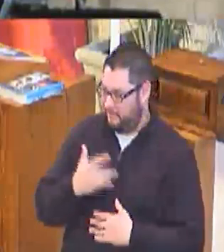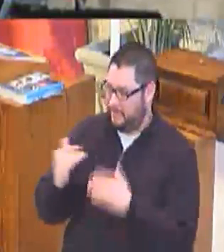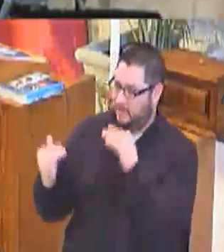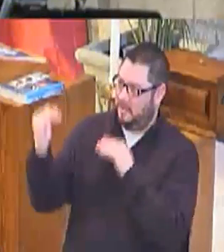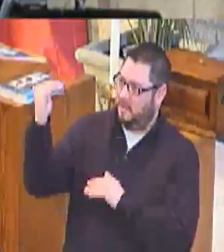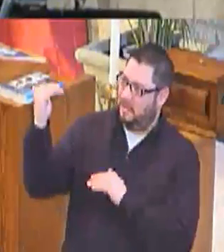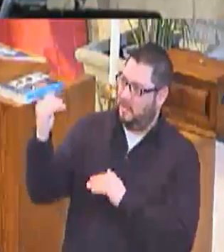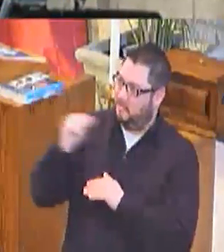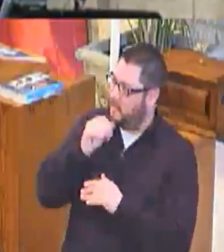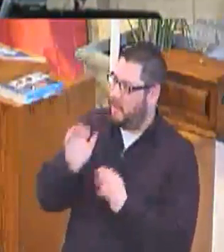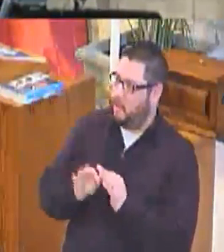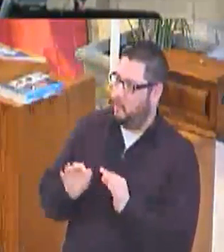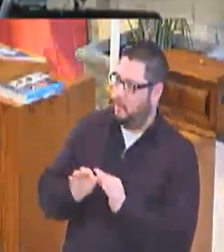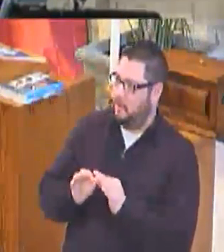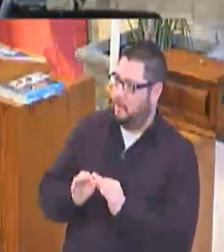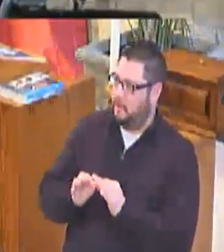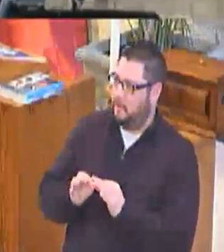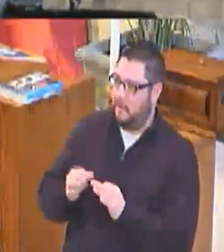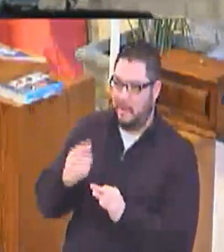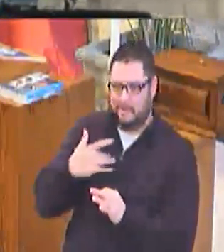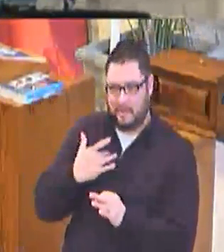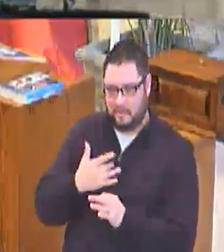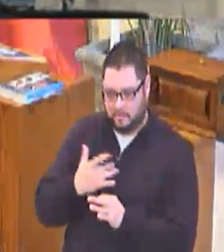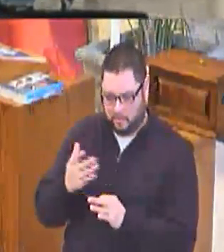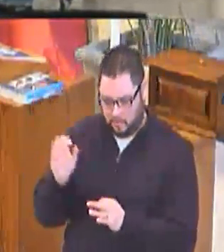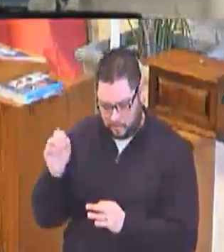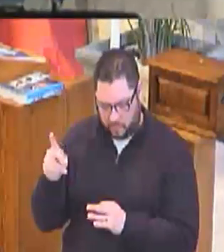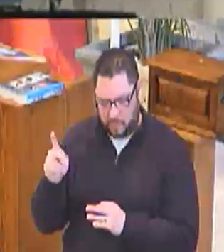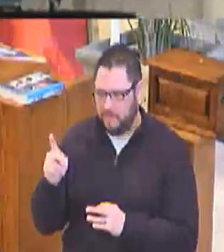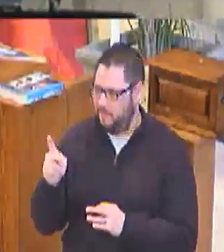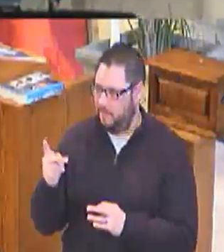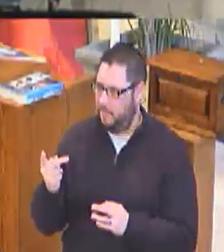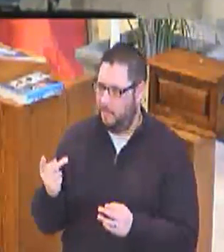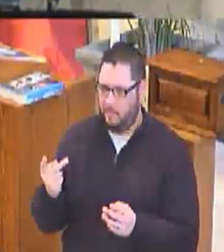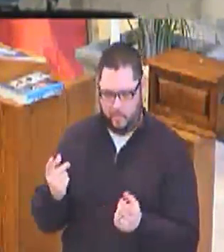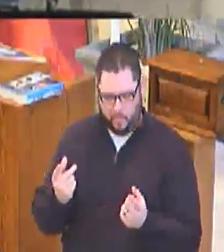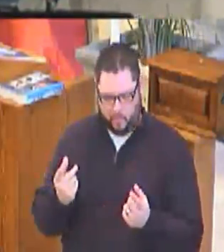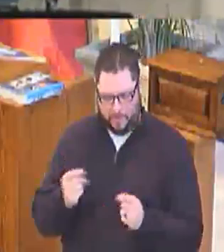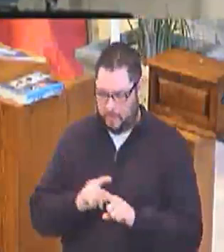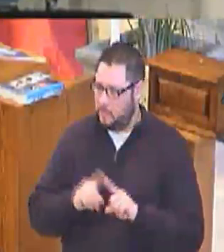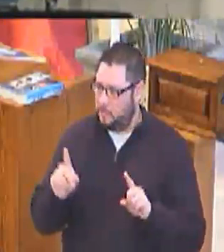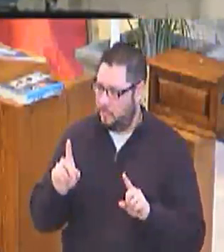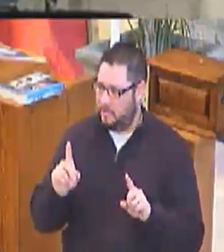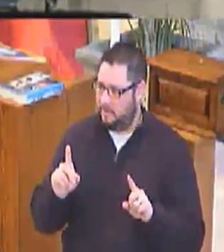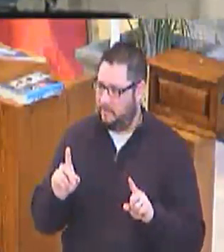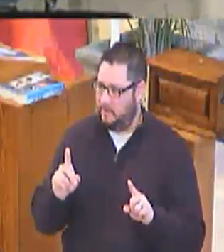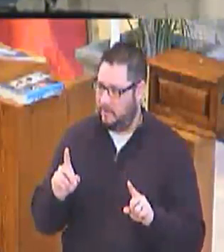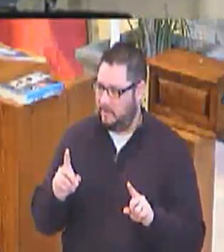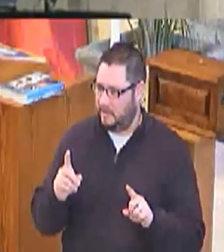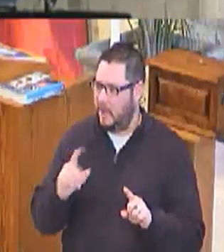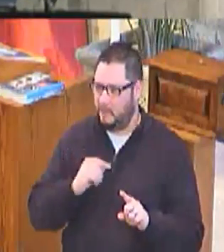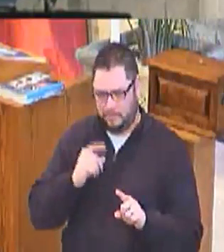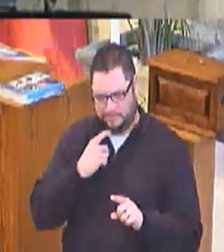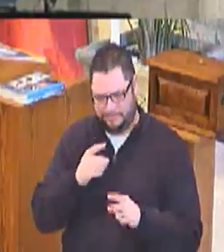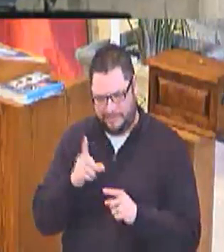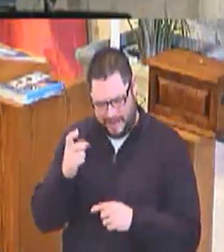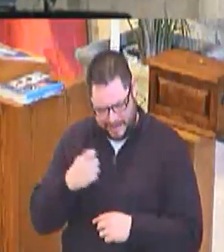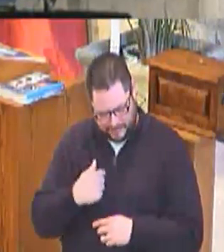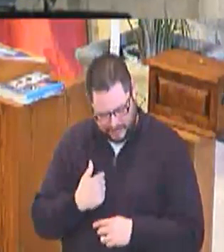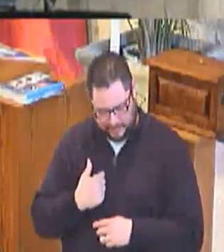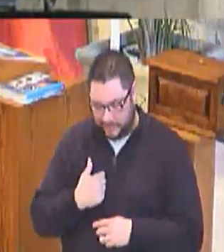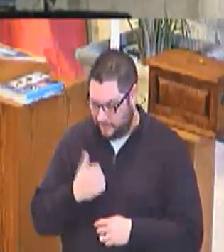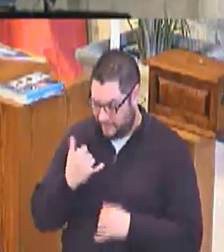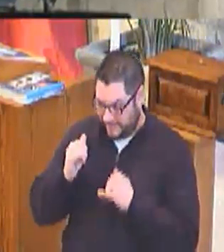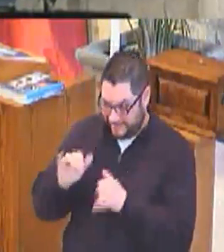and I'm not worthy, feeling worthy, I go, okay, what am I doing differently? I ask myself, am I